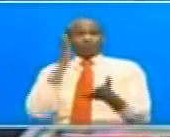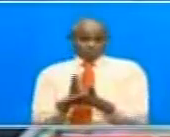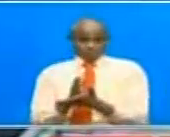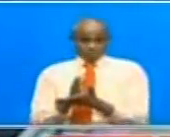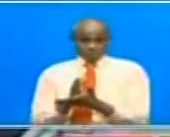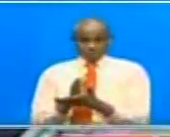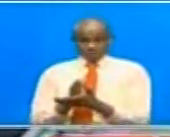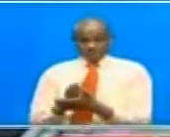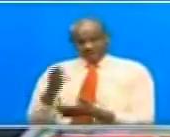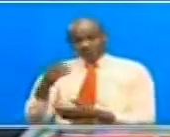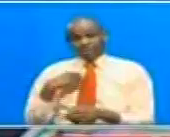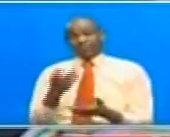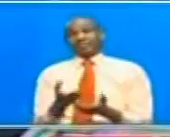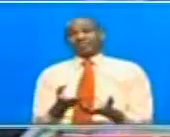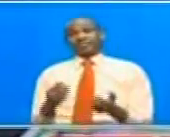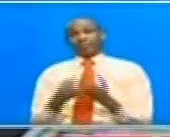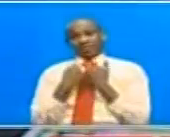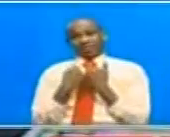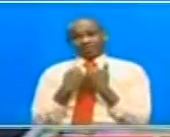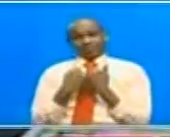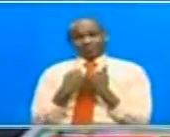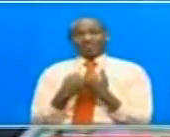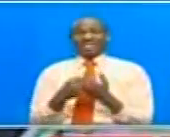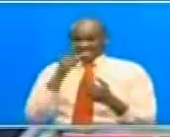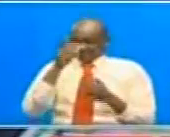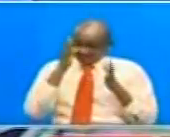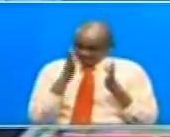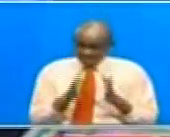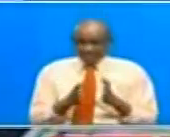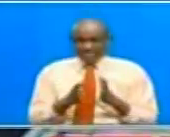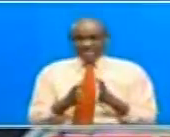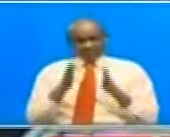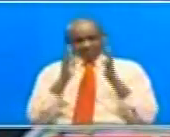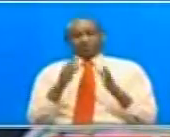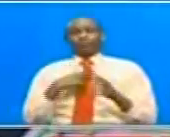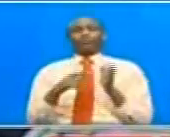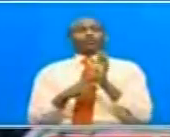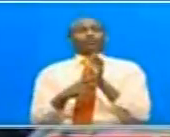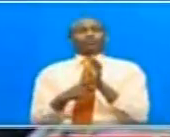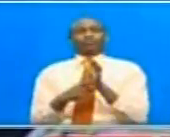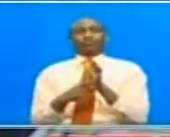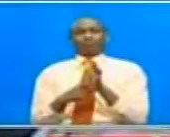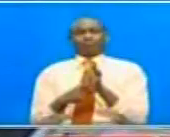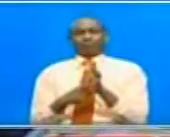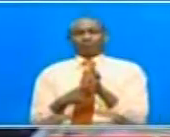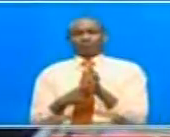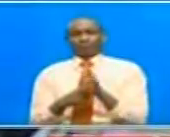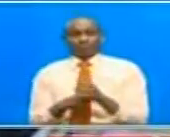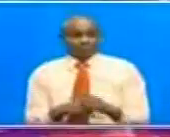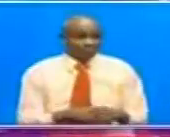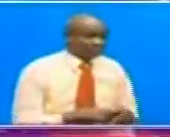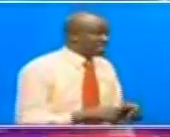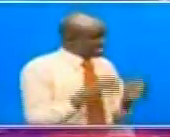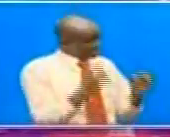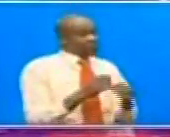no evidence has surfaced in many of these corrupt allegations, what if somebody is generally just trying to paint the deputy president in bad light? Has Robert Alai or Rally Madowo or Jeff